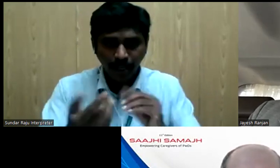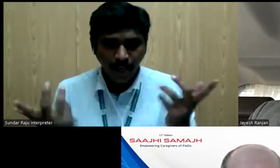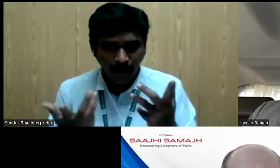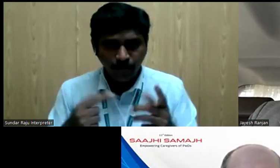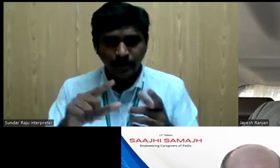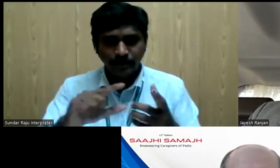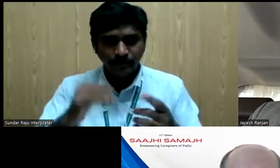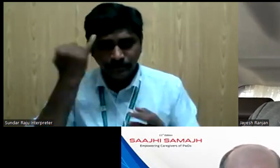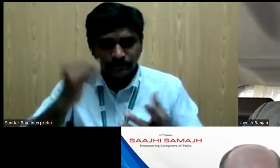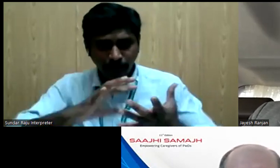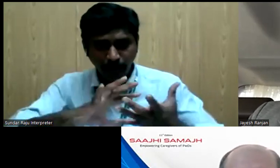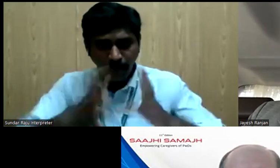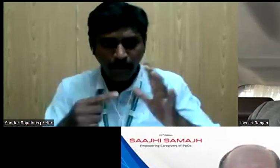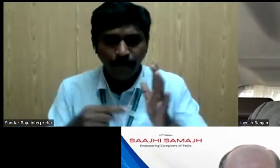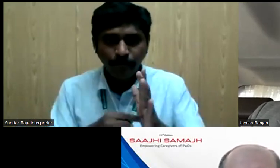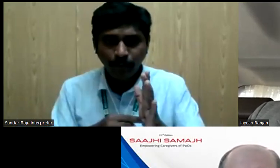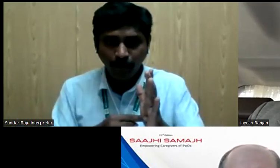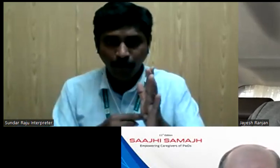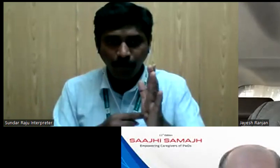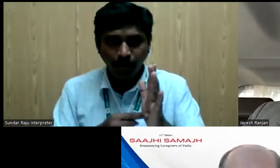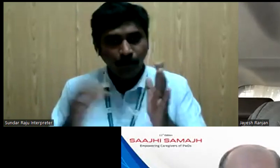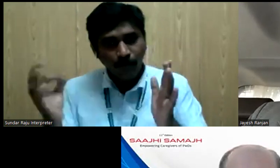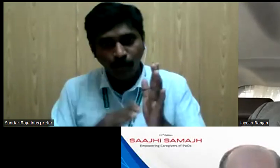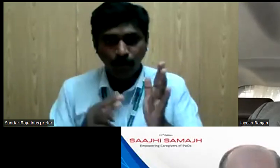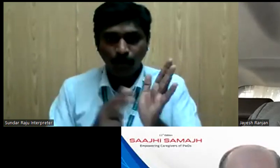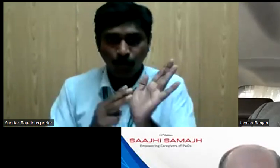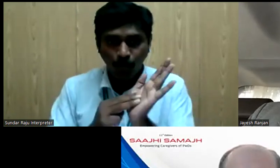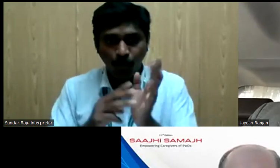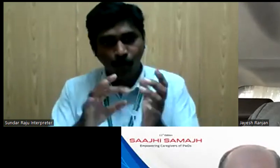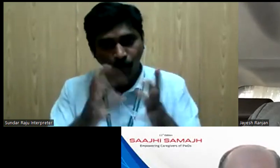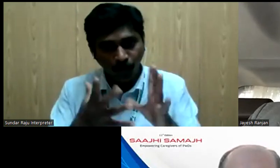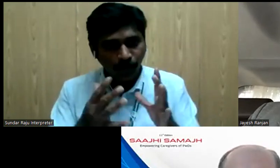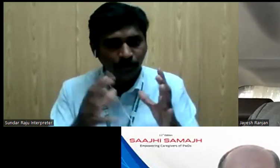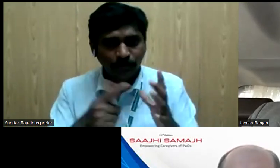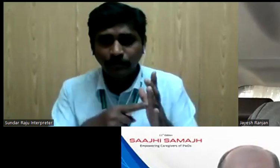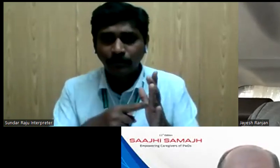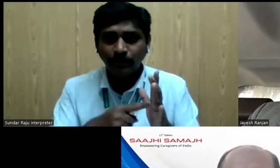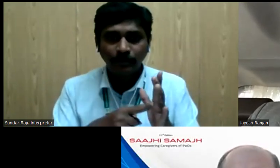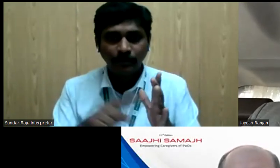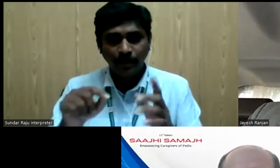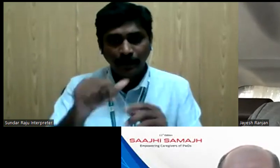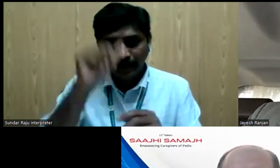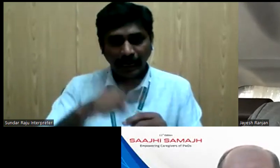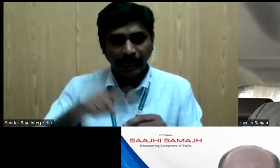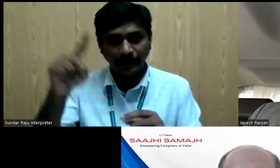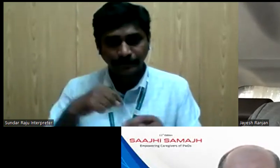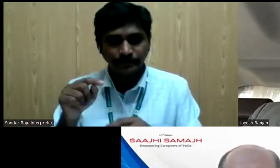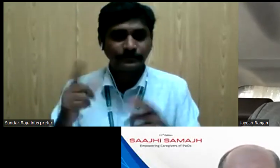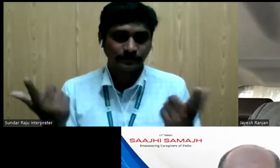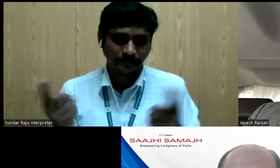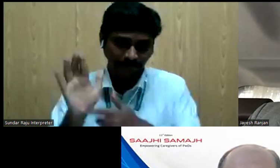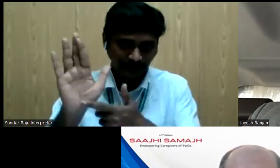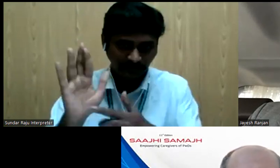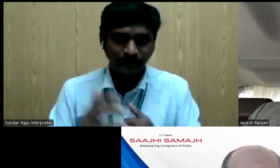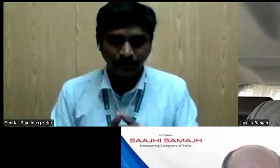could create replicable models that can then be, you know, taken across the country. So we are now